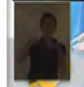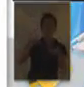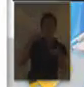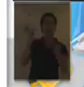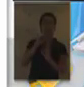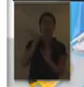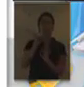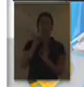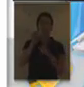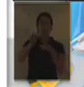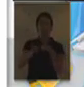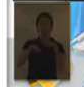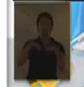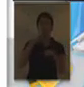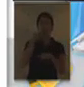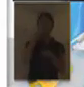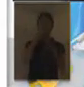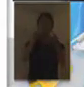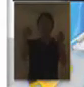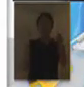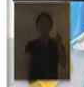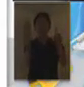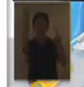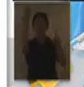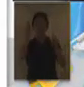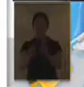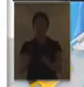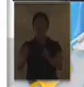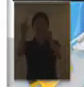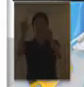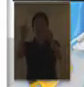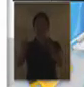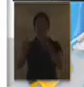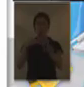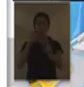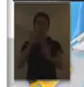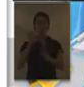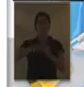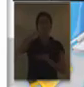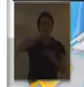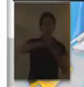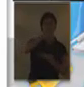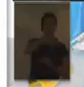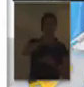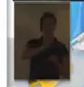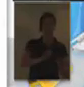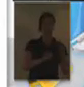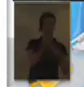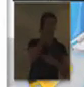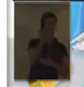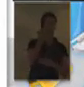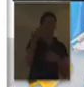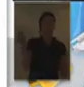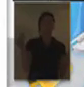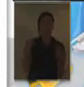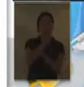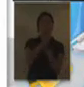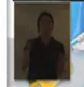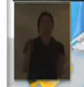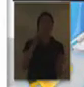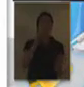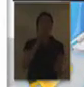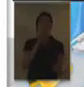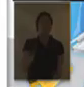It can send you a message on the mobile phone or the television, or you can have a remote message on your mobile phone, but a deaf